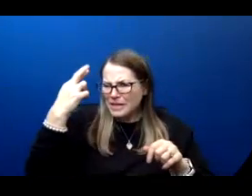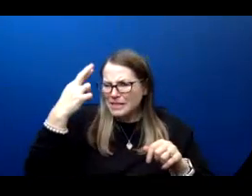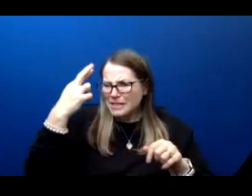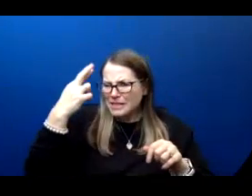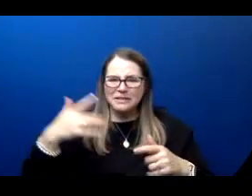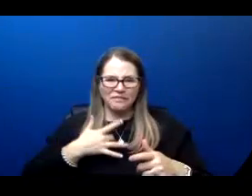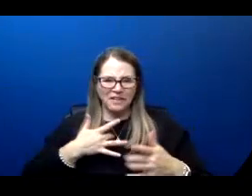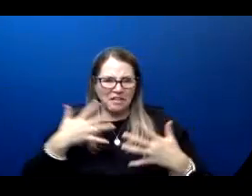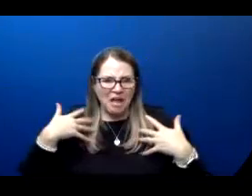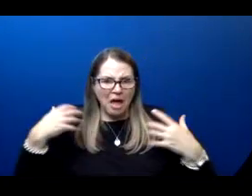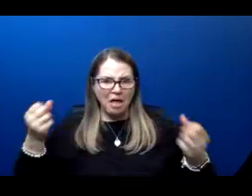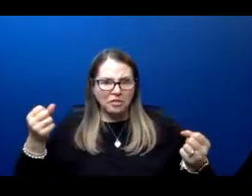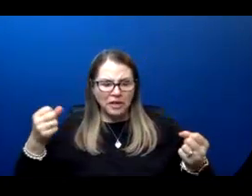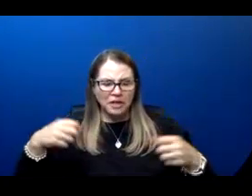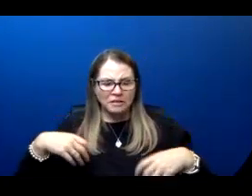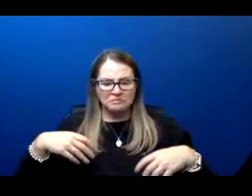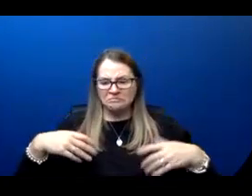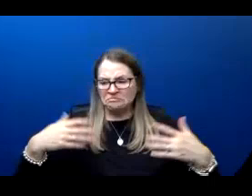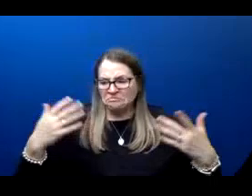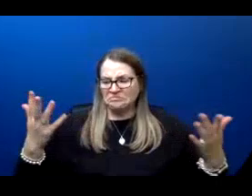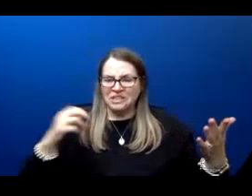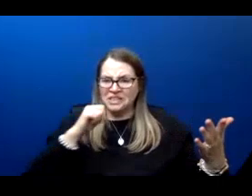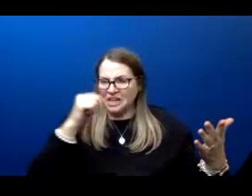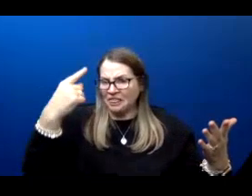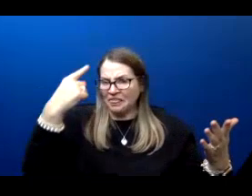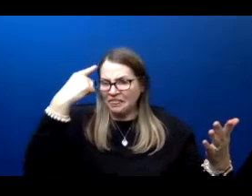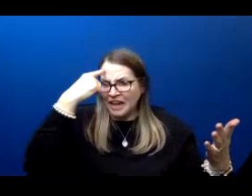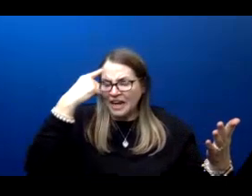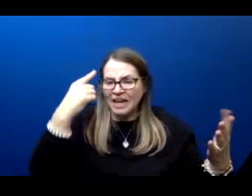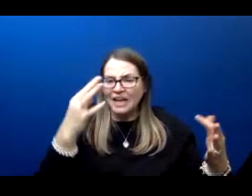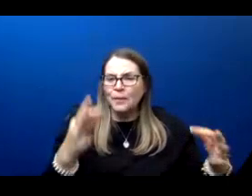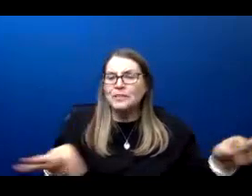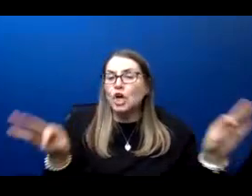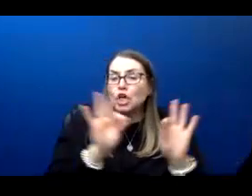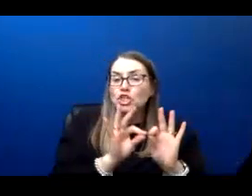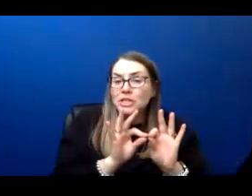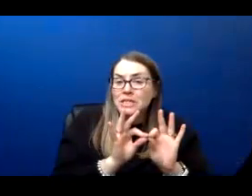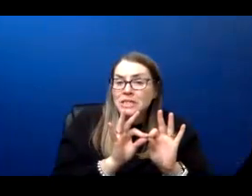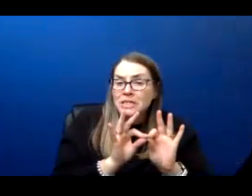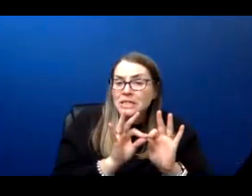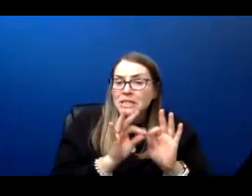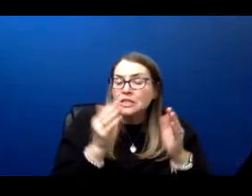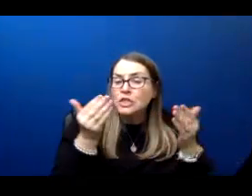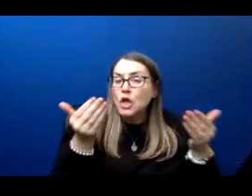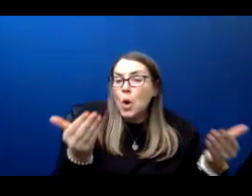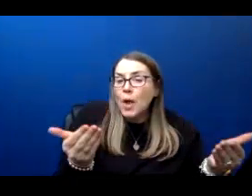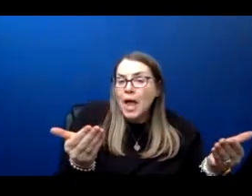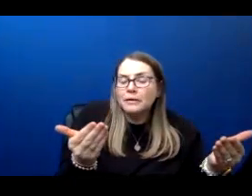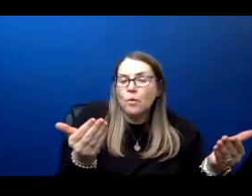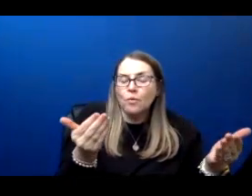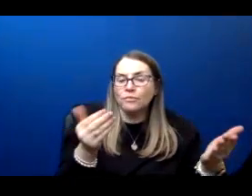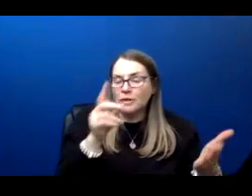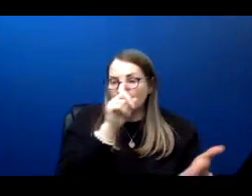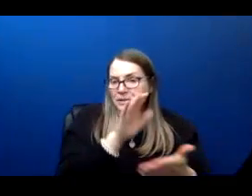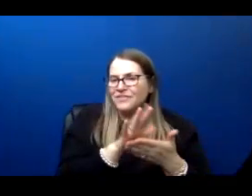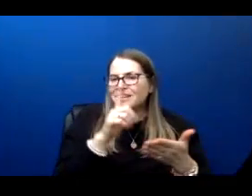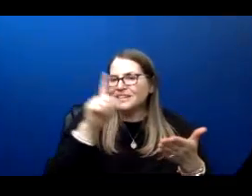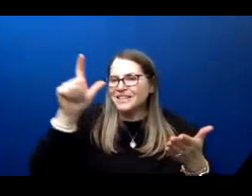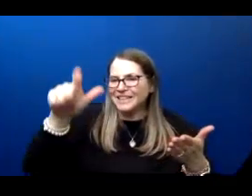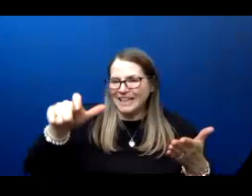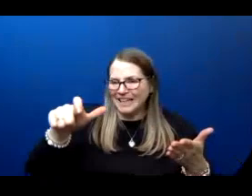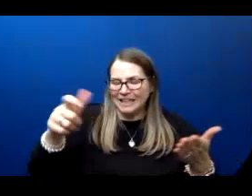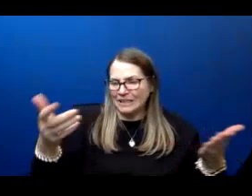healthy. They didn't think that it was an urgent need to get vaccinated or believed, that they didn't need any